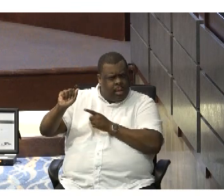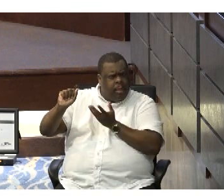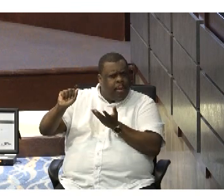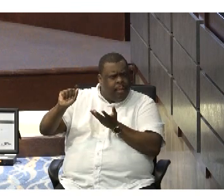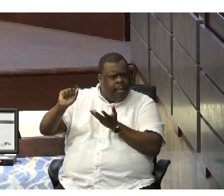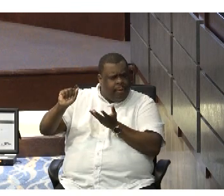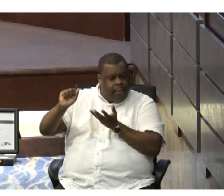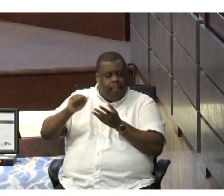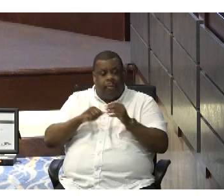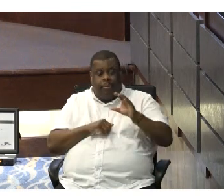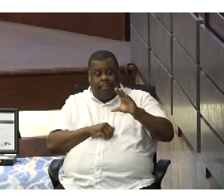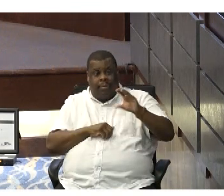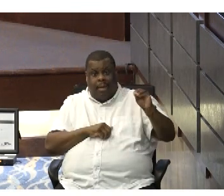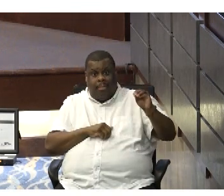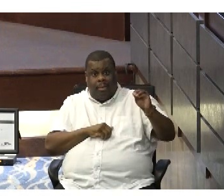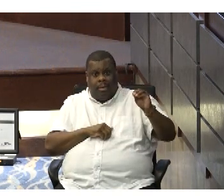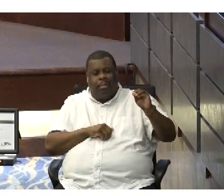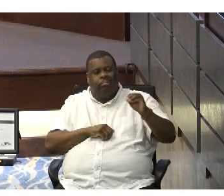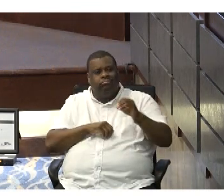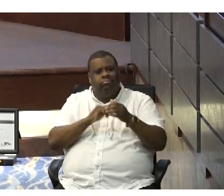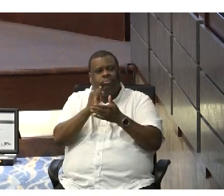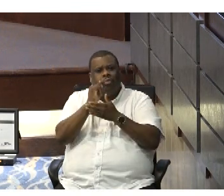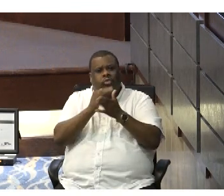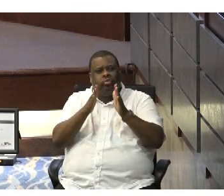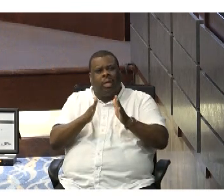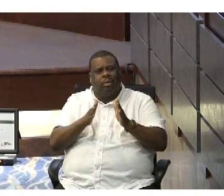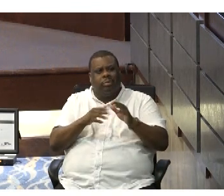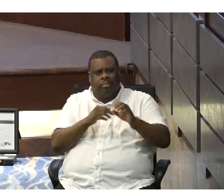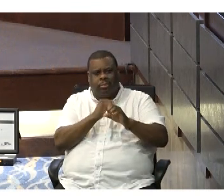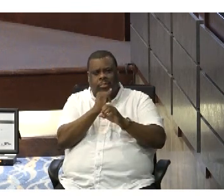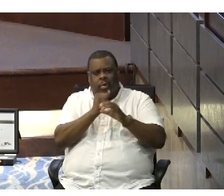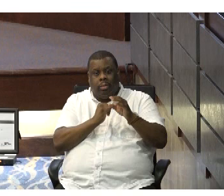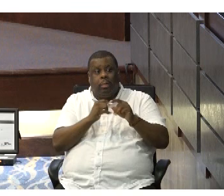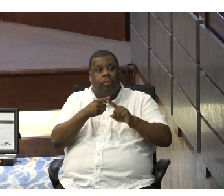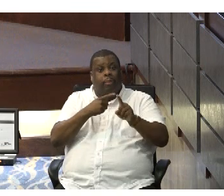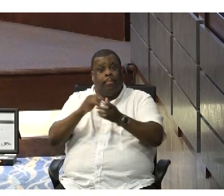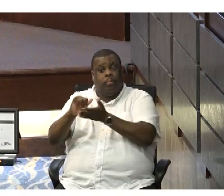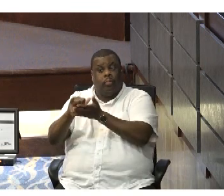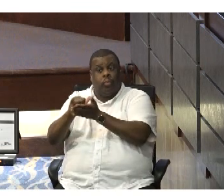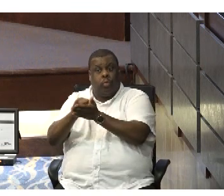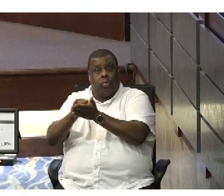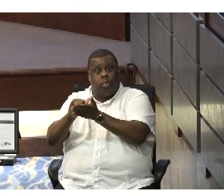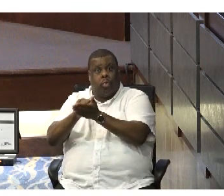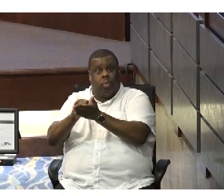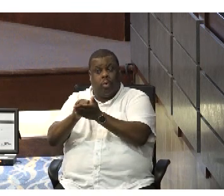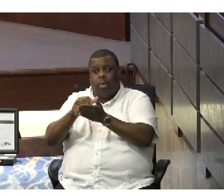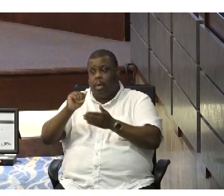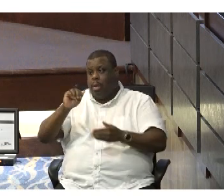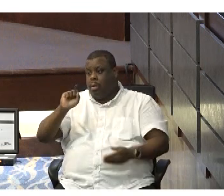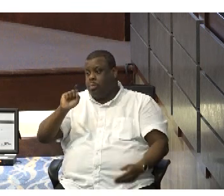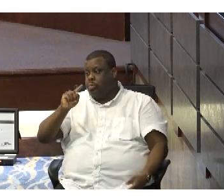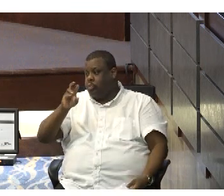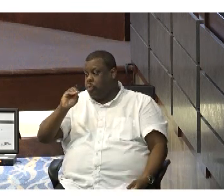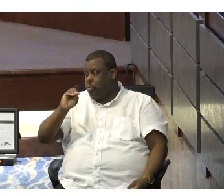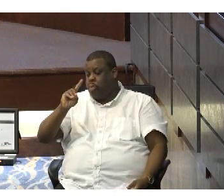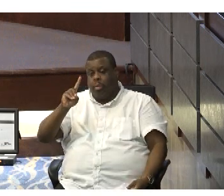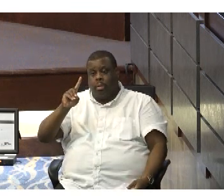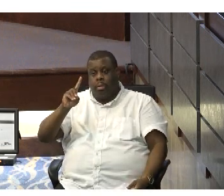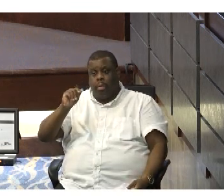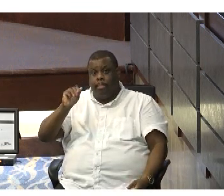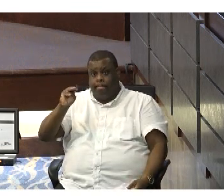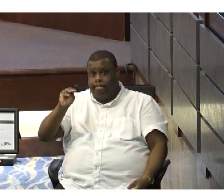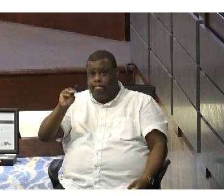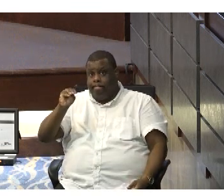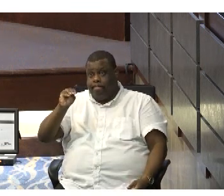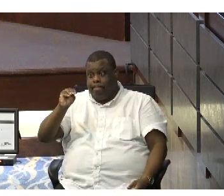a company, an architecture firm that is based in New York and Rotterdam. And they